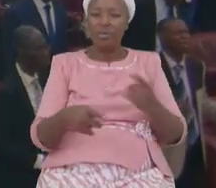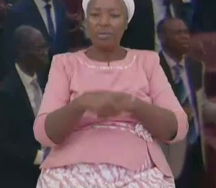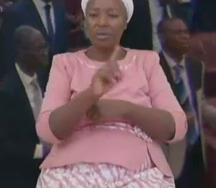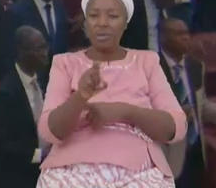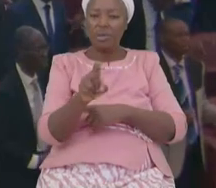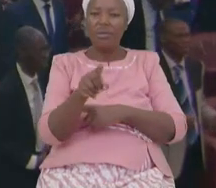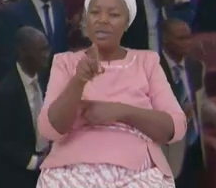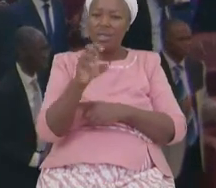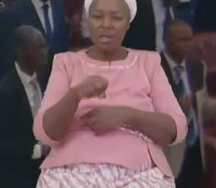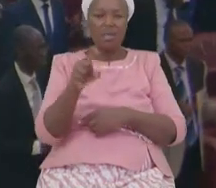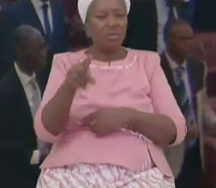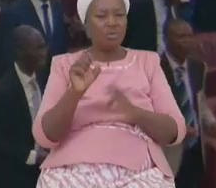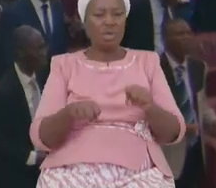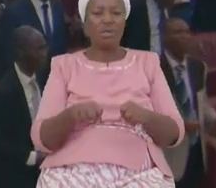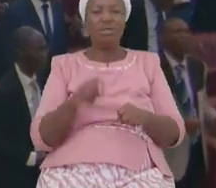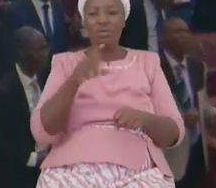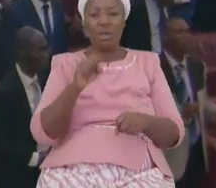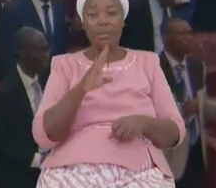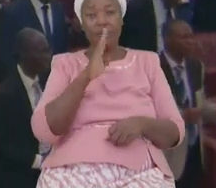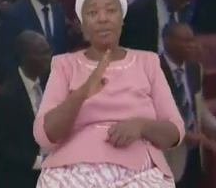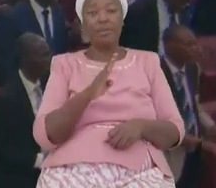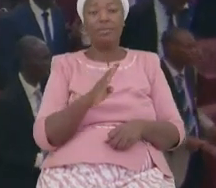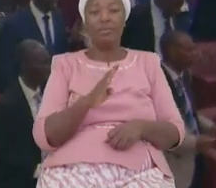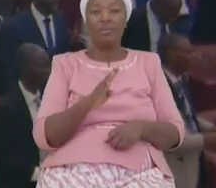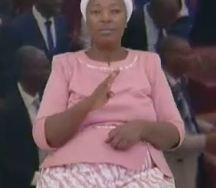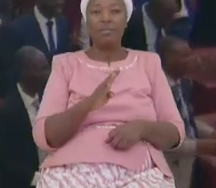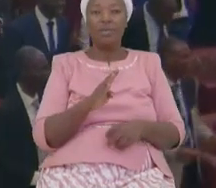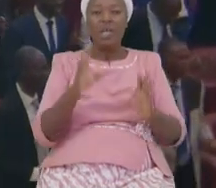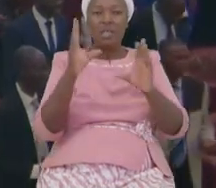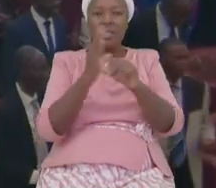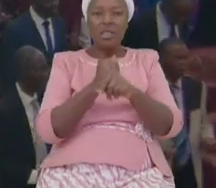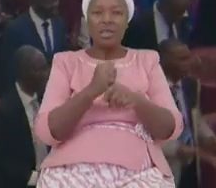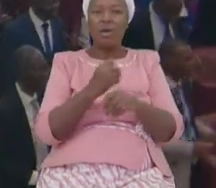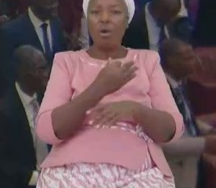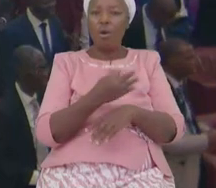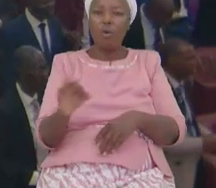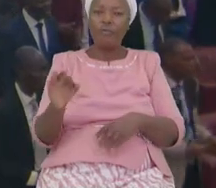Yes, you can. You can be. Take all those